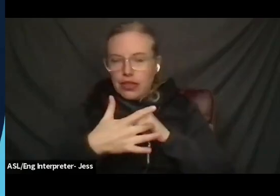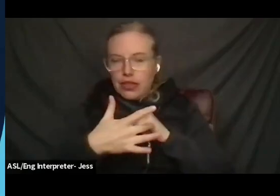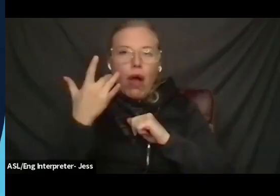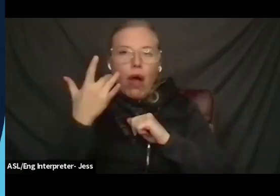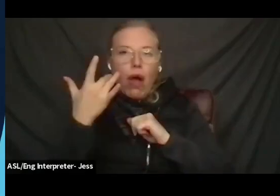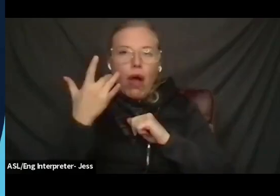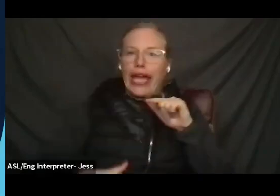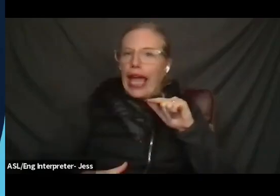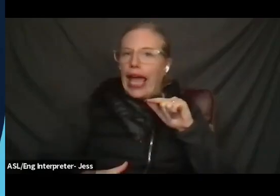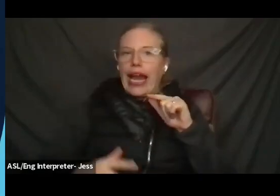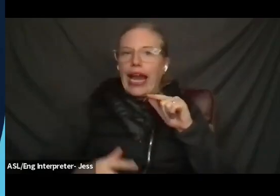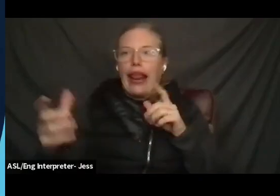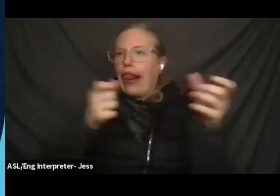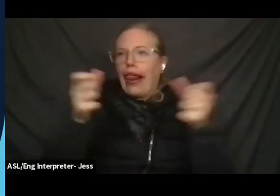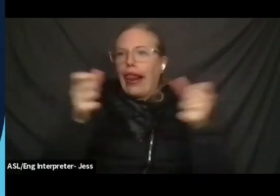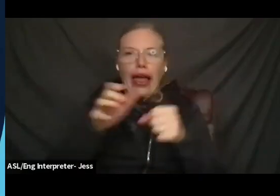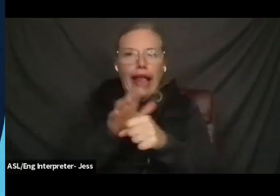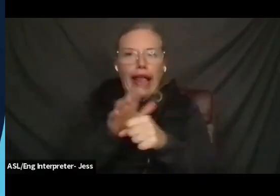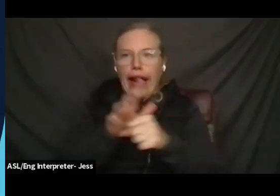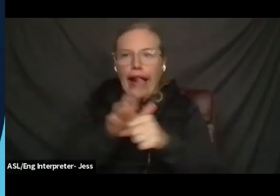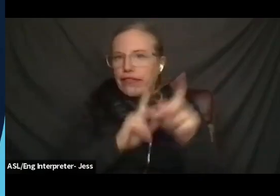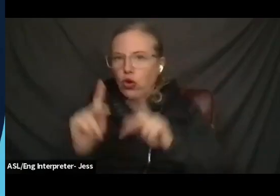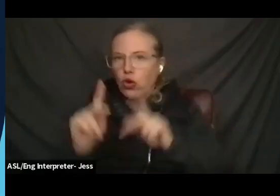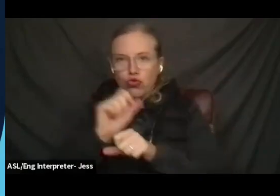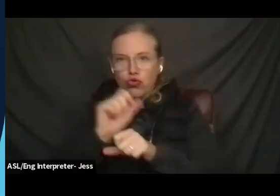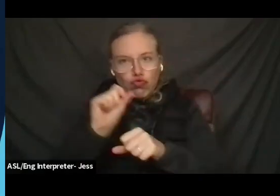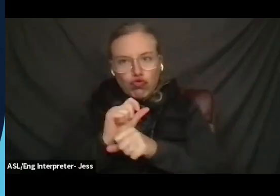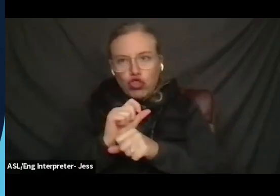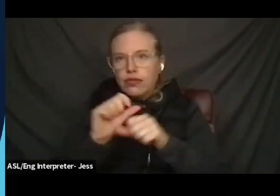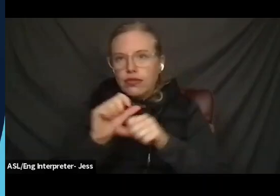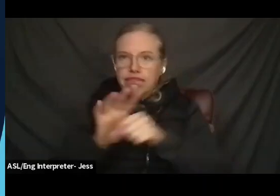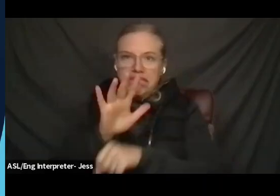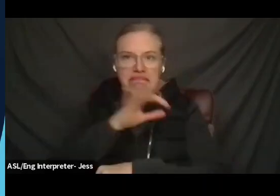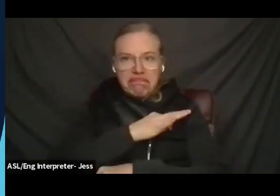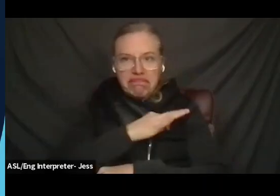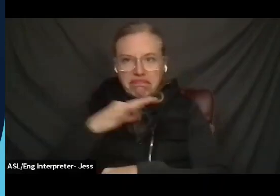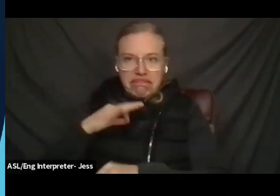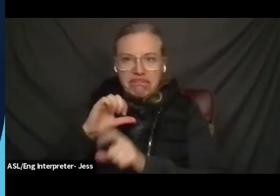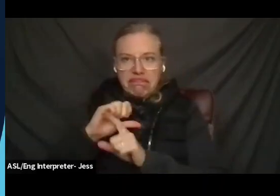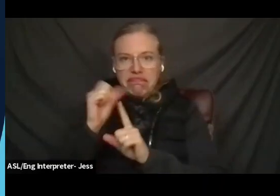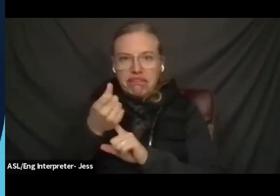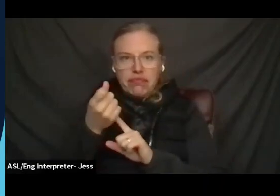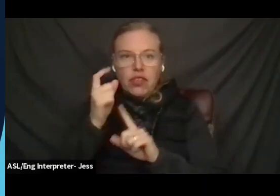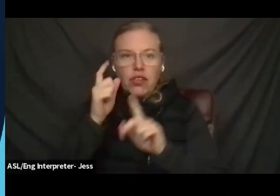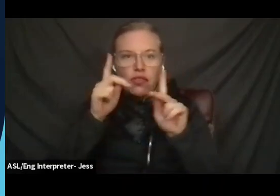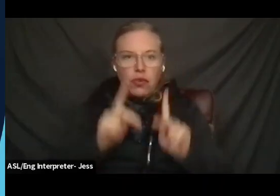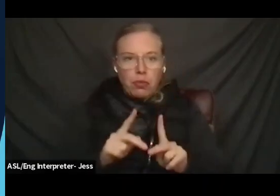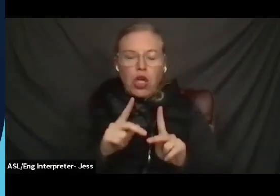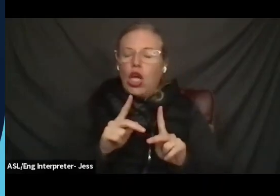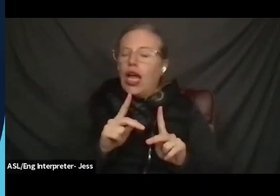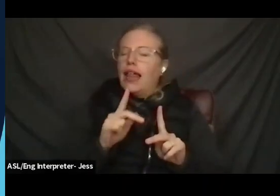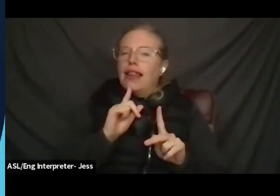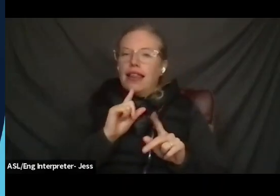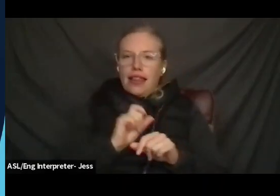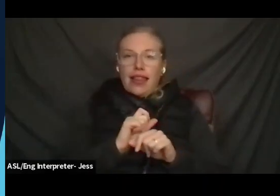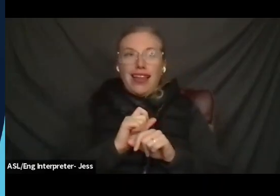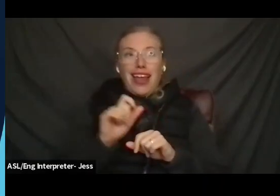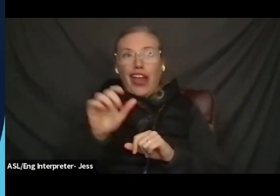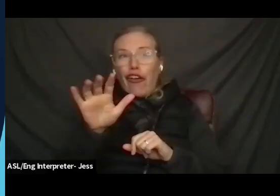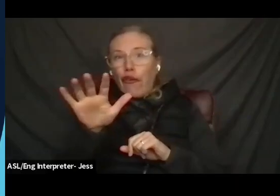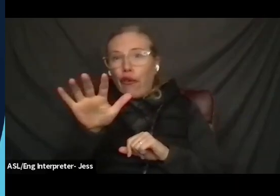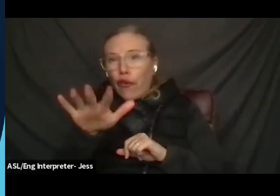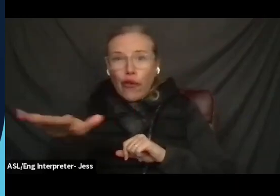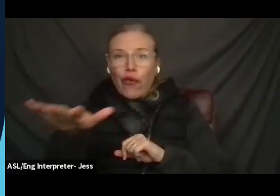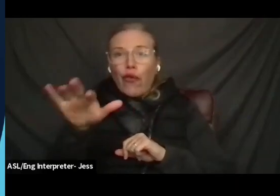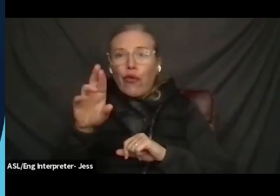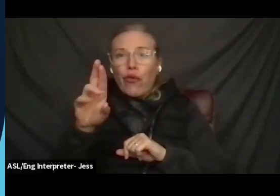simply cannot get enough people to staff situations for somebody maybe just literally, especially in a rural area, you cannot